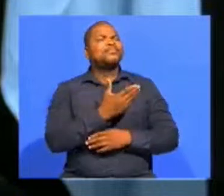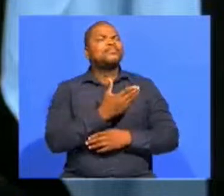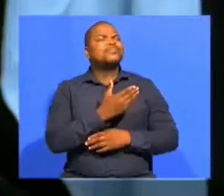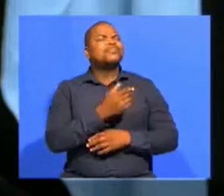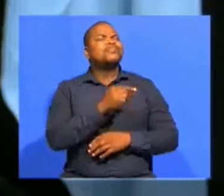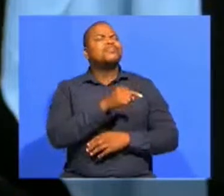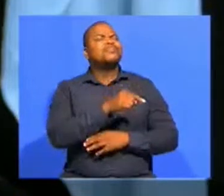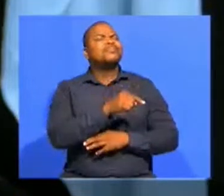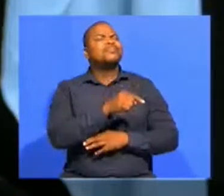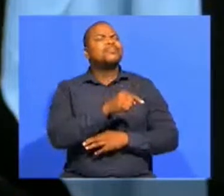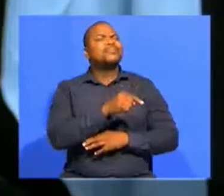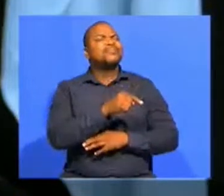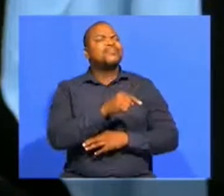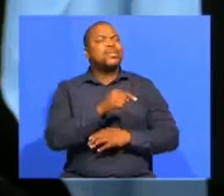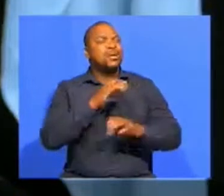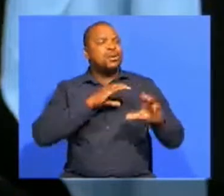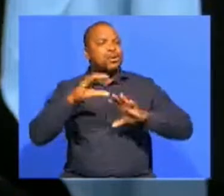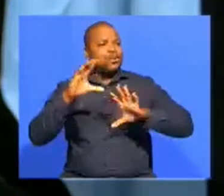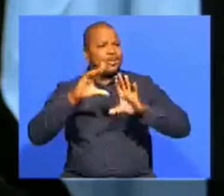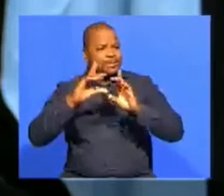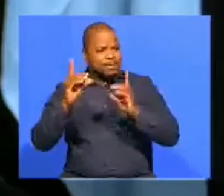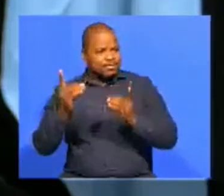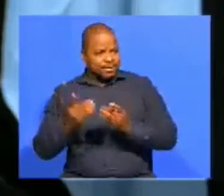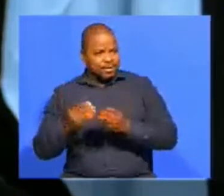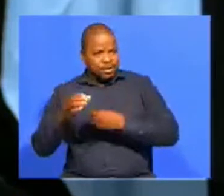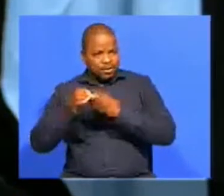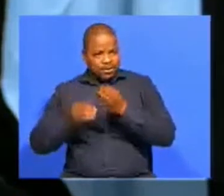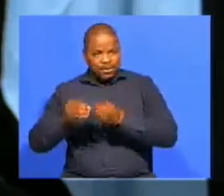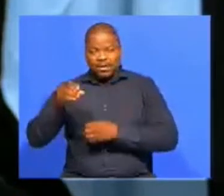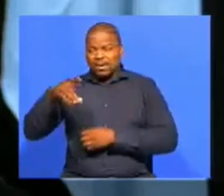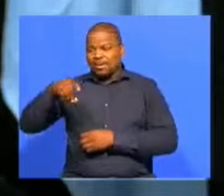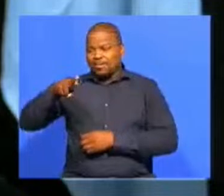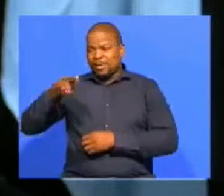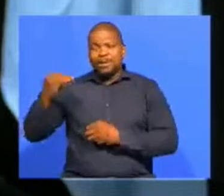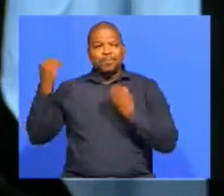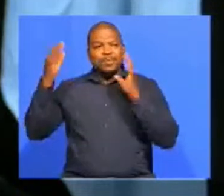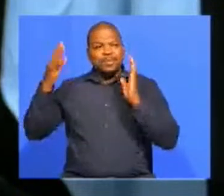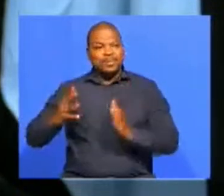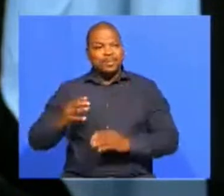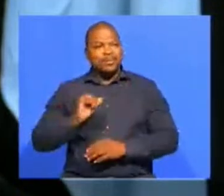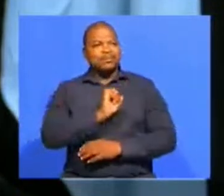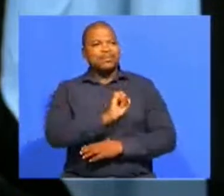in the communication department in the office of the Prime Minister.